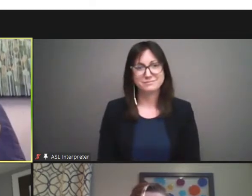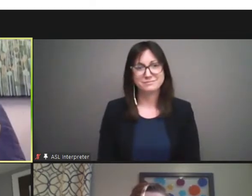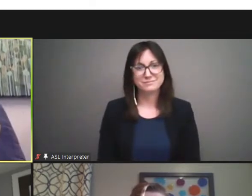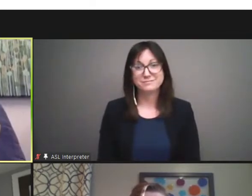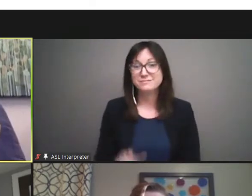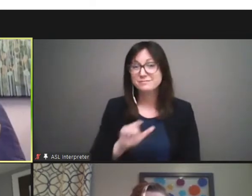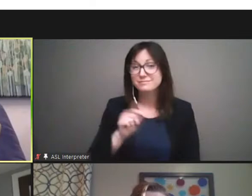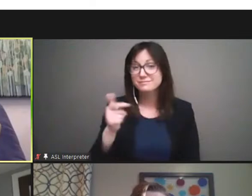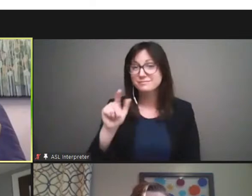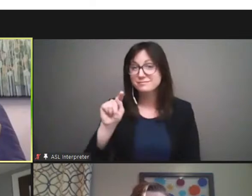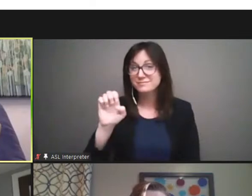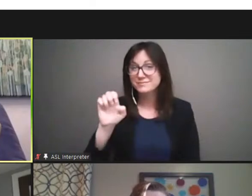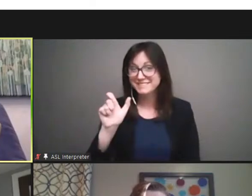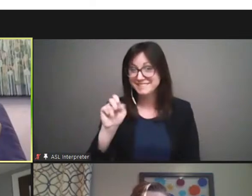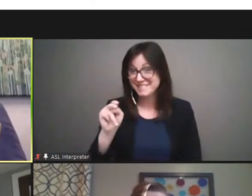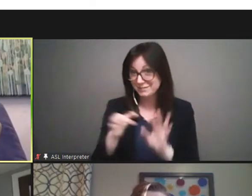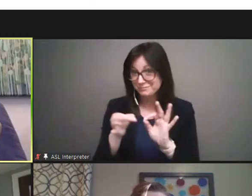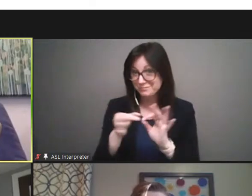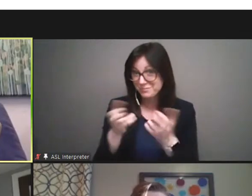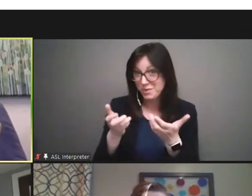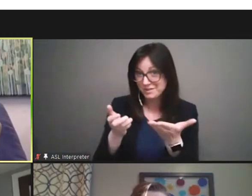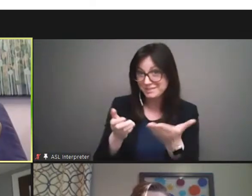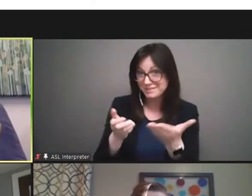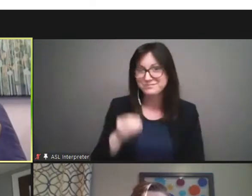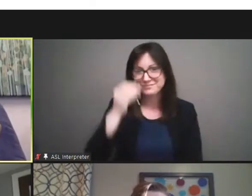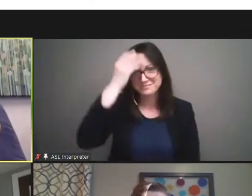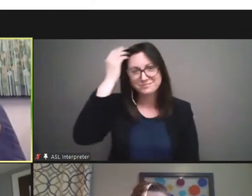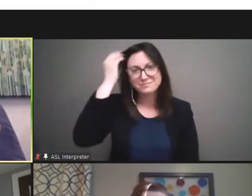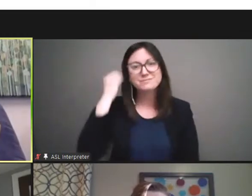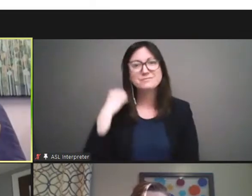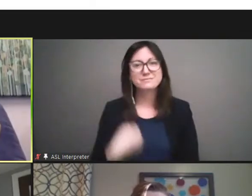Tegan, did you have any thoughts there?